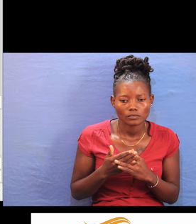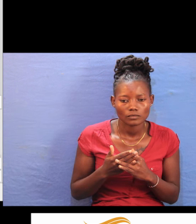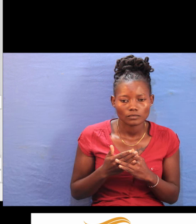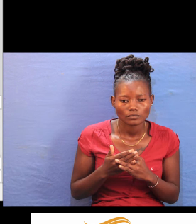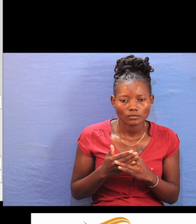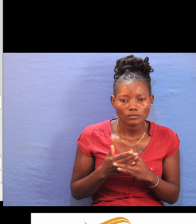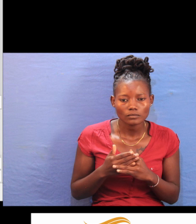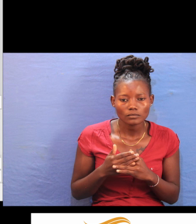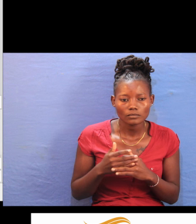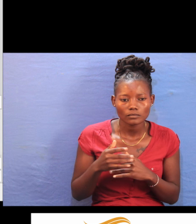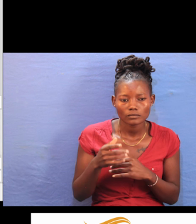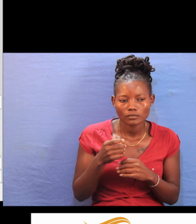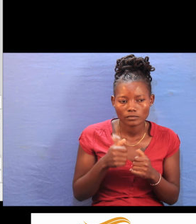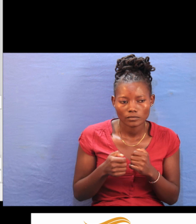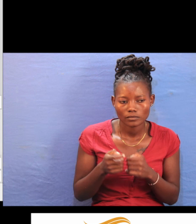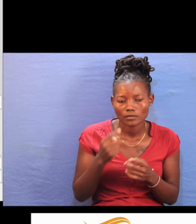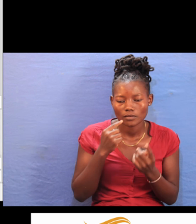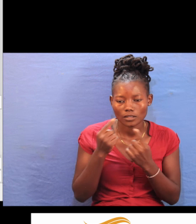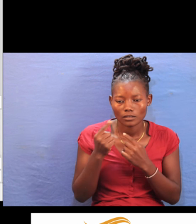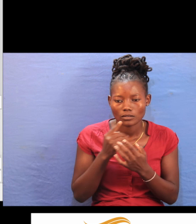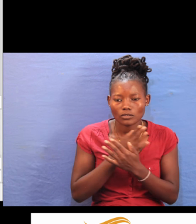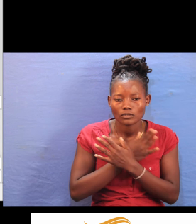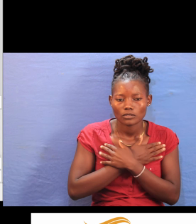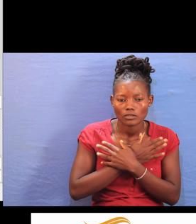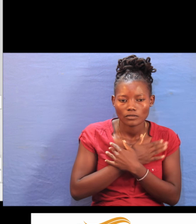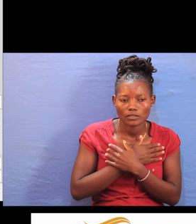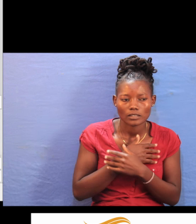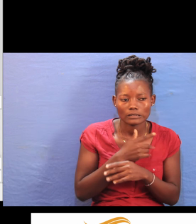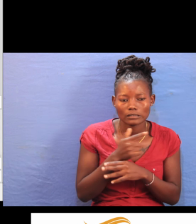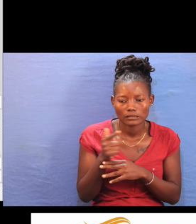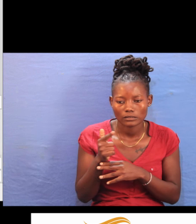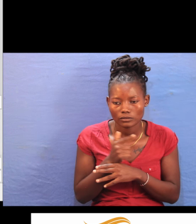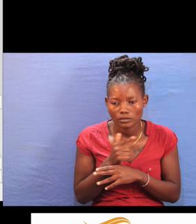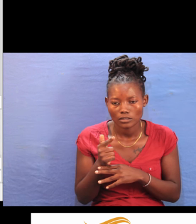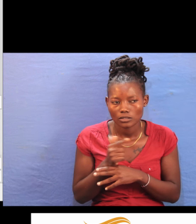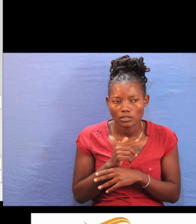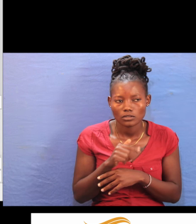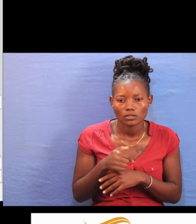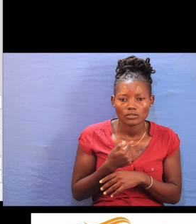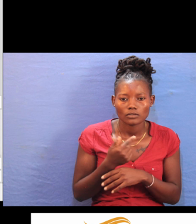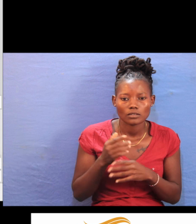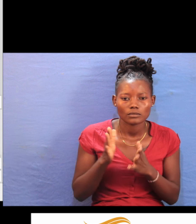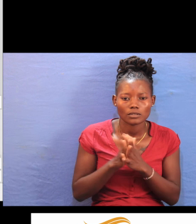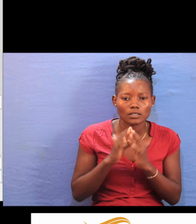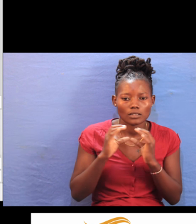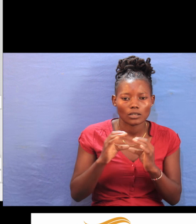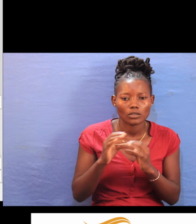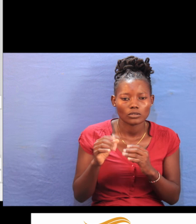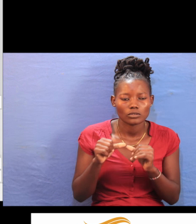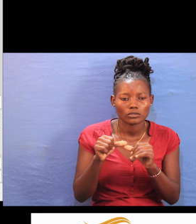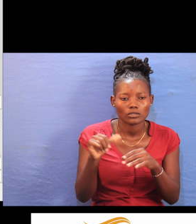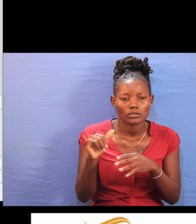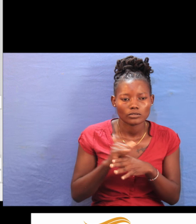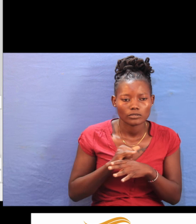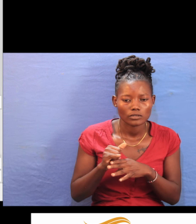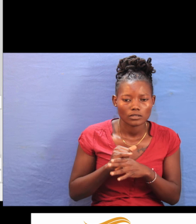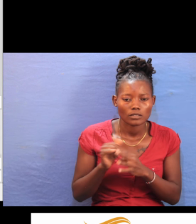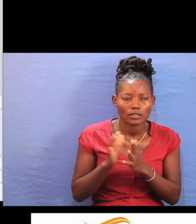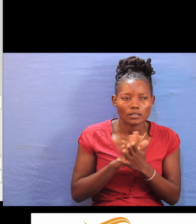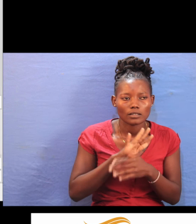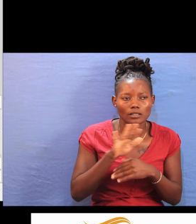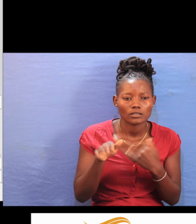in training in Bogota, and a lot of the kids in between sets,